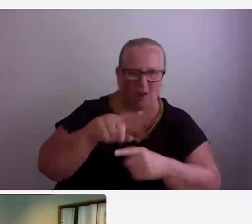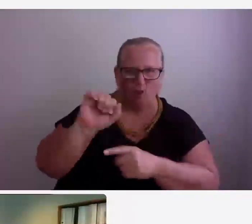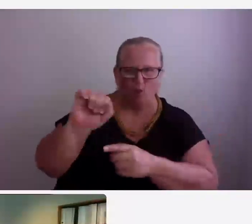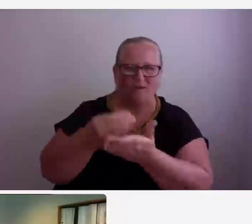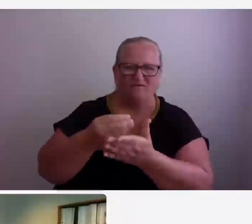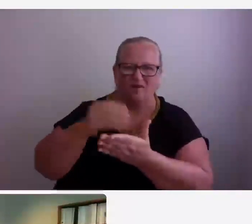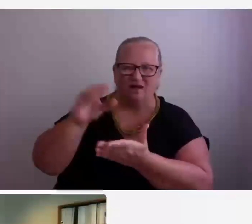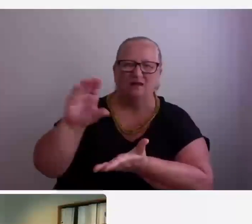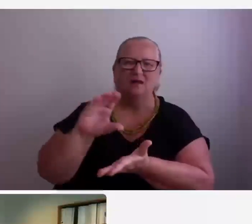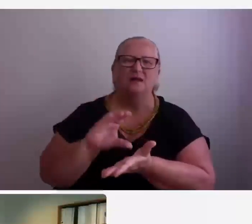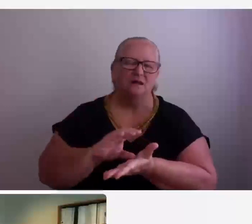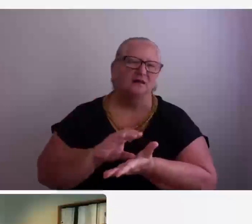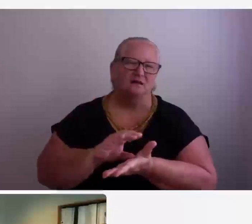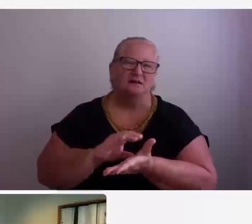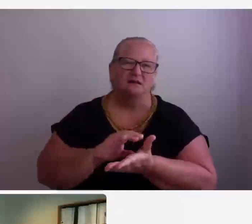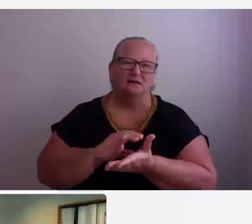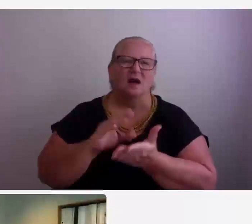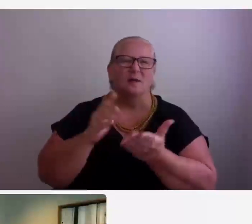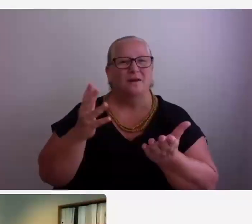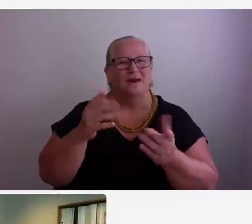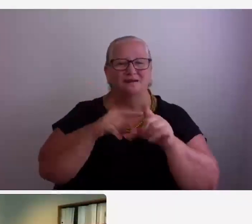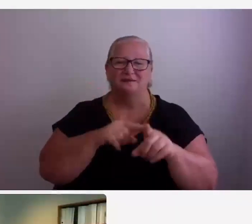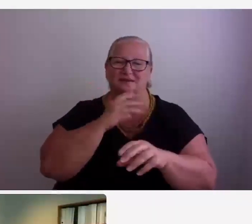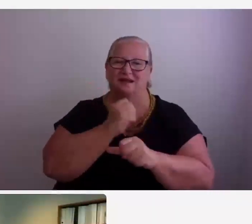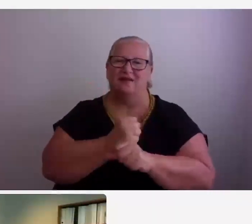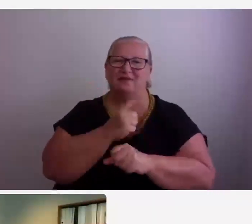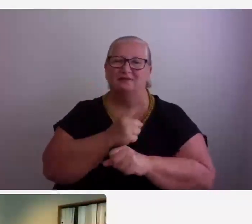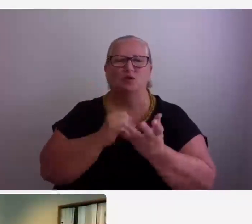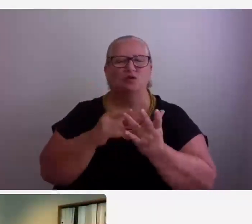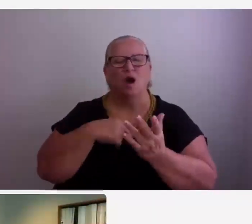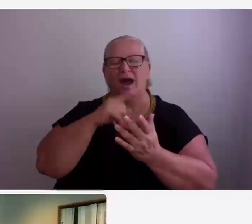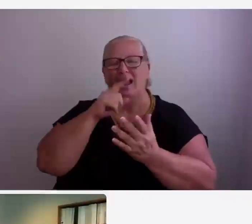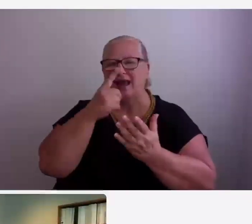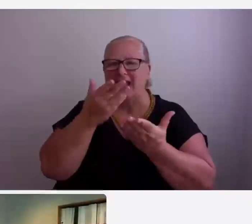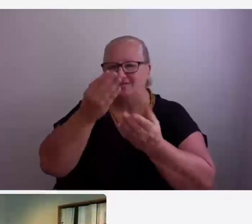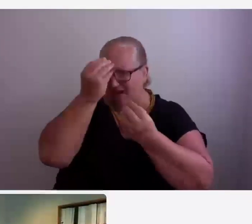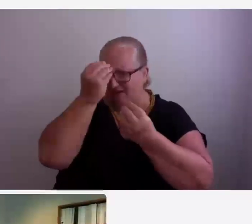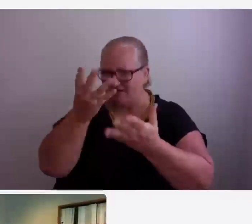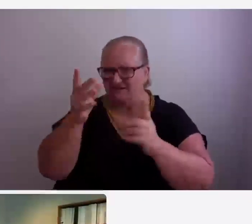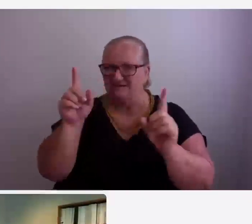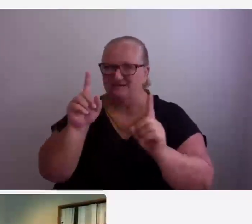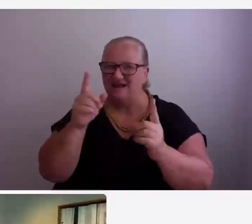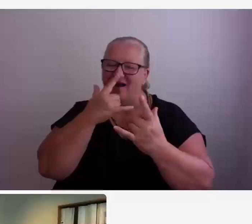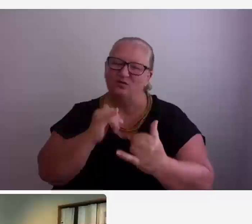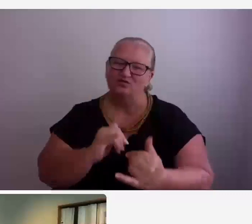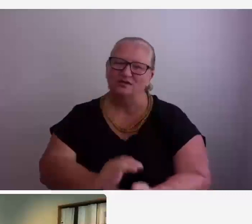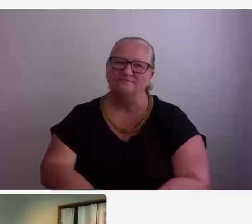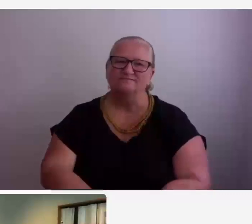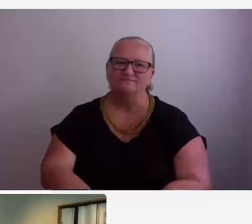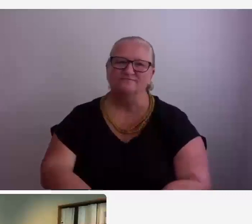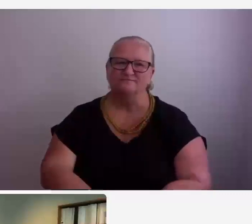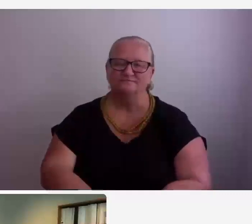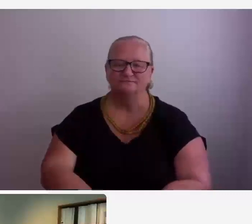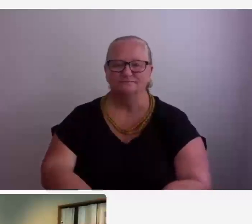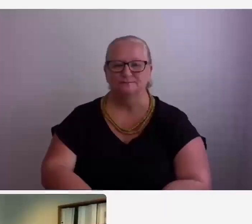I guess, once again, that is a government decision. So I can't advise today, unfortunately, when that will